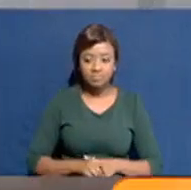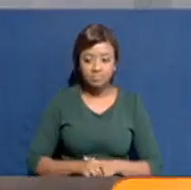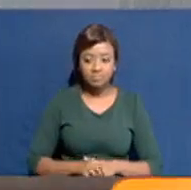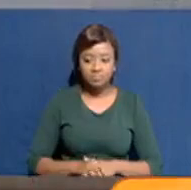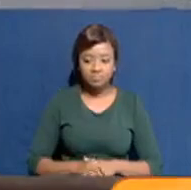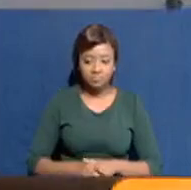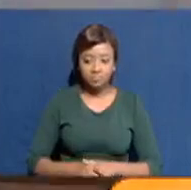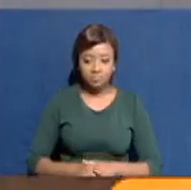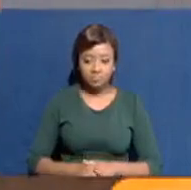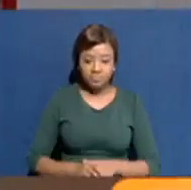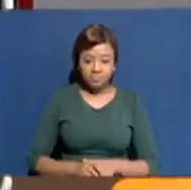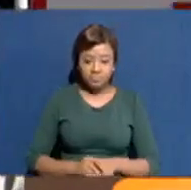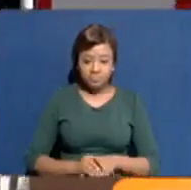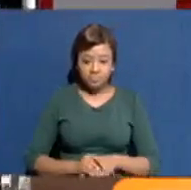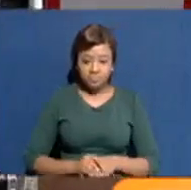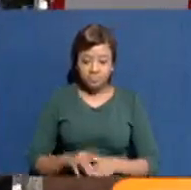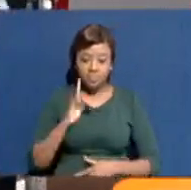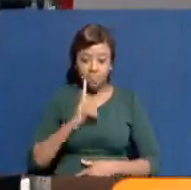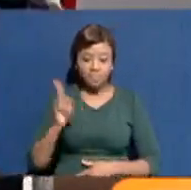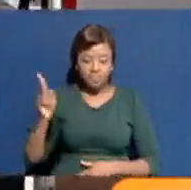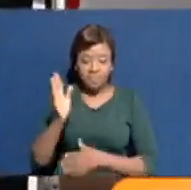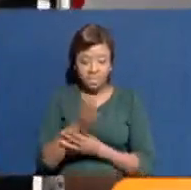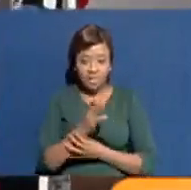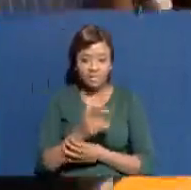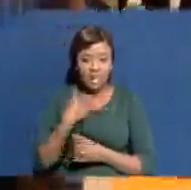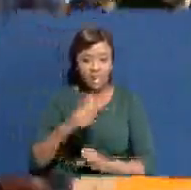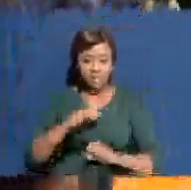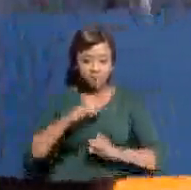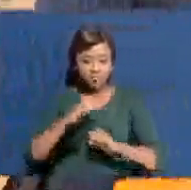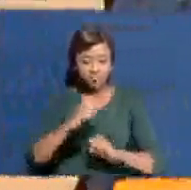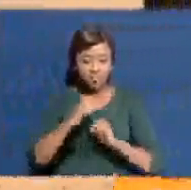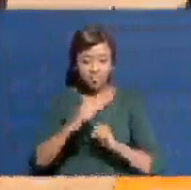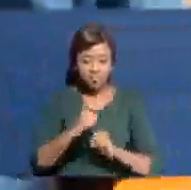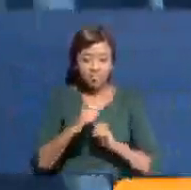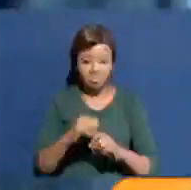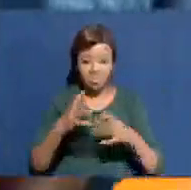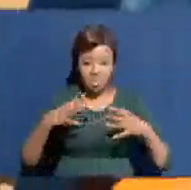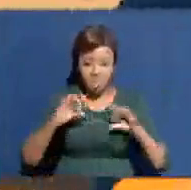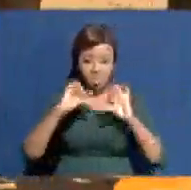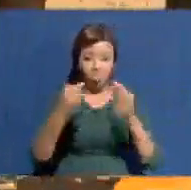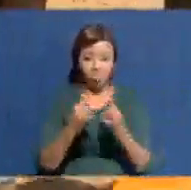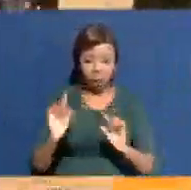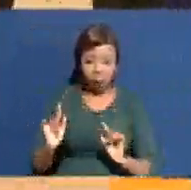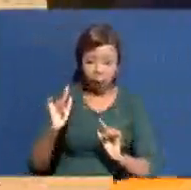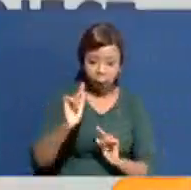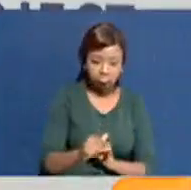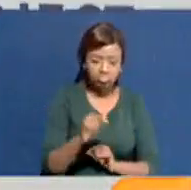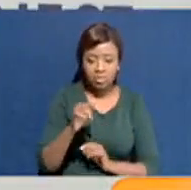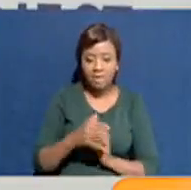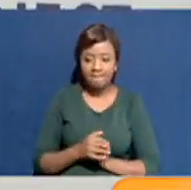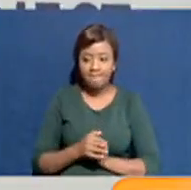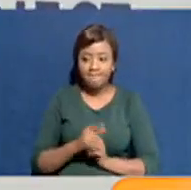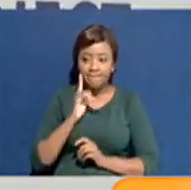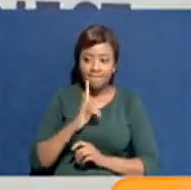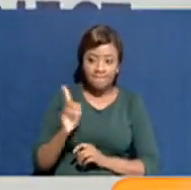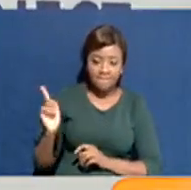The frontier Mandera County Thursday played host to a high-level delegation from Kenya, Somalia, and Ethiopia. The